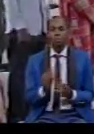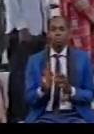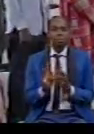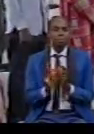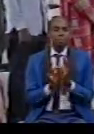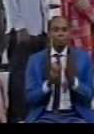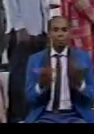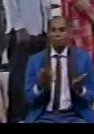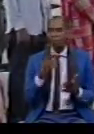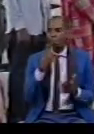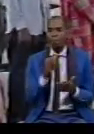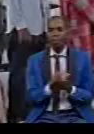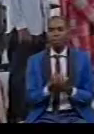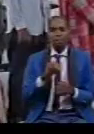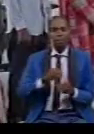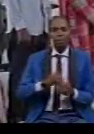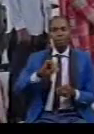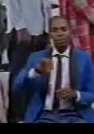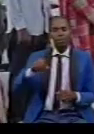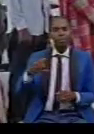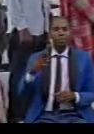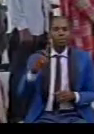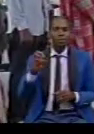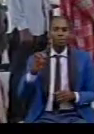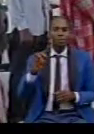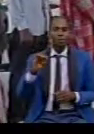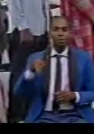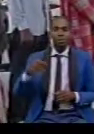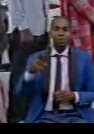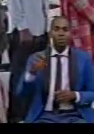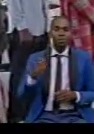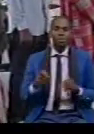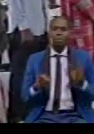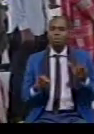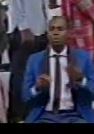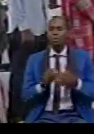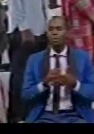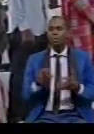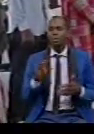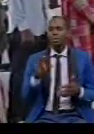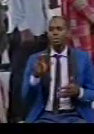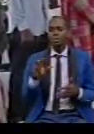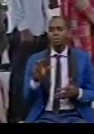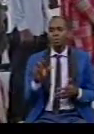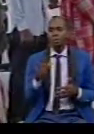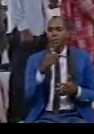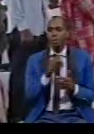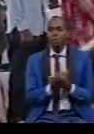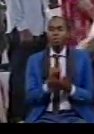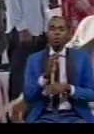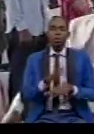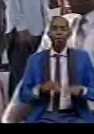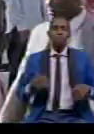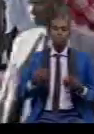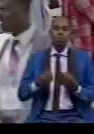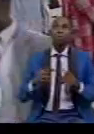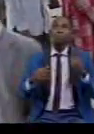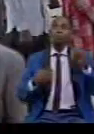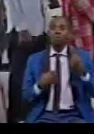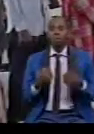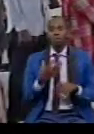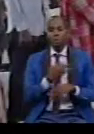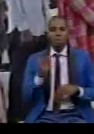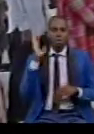to square one. No progress in my life. Enemies will not allow me. You are the one